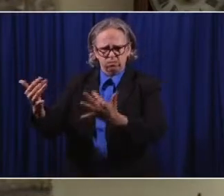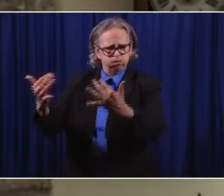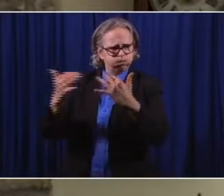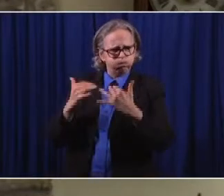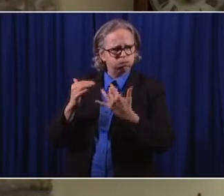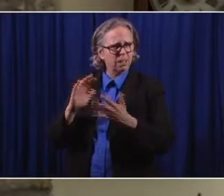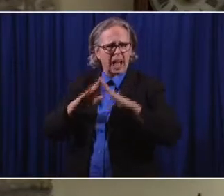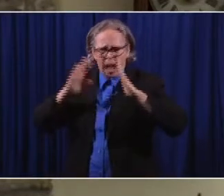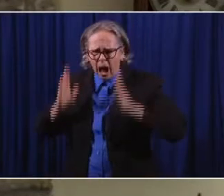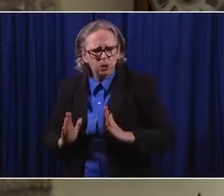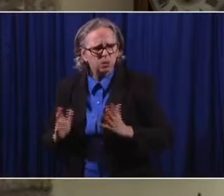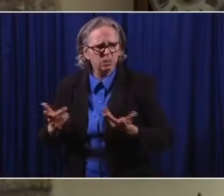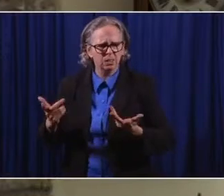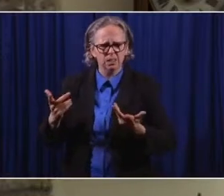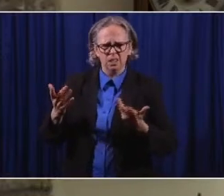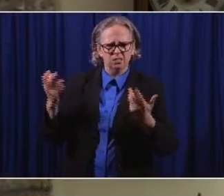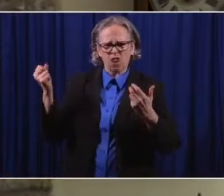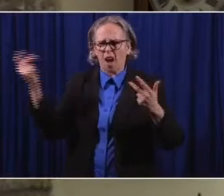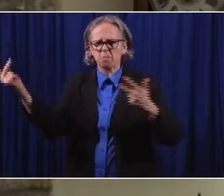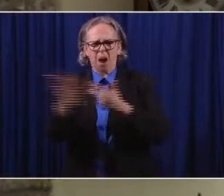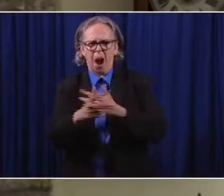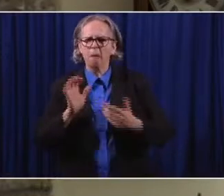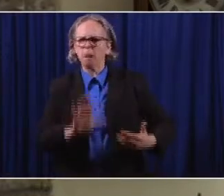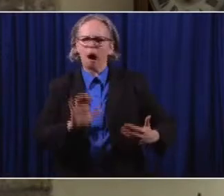honked their horns and did other things.